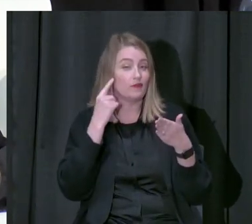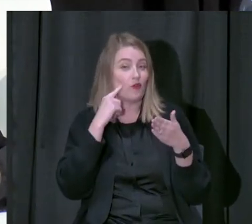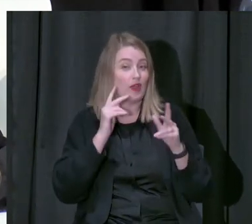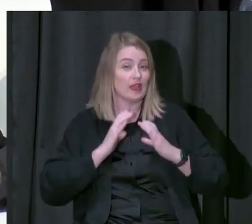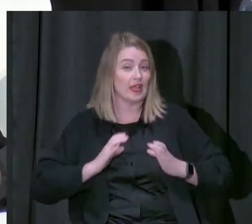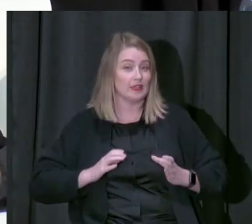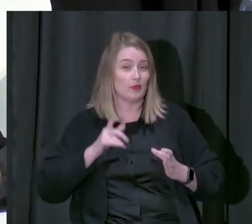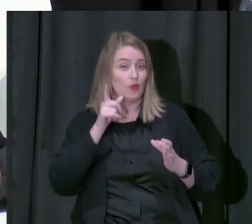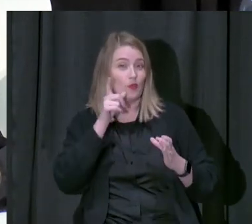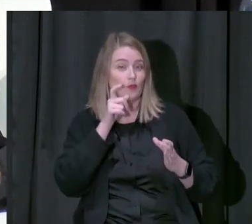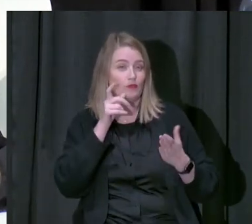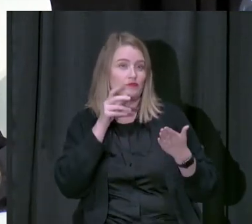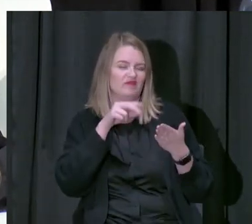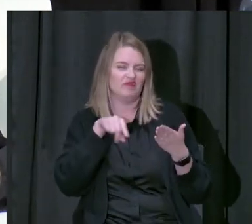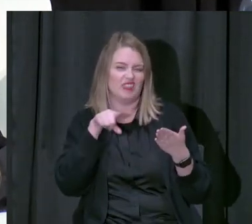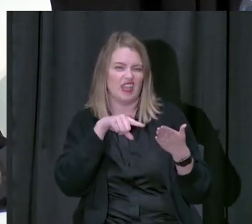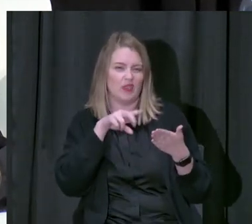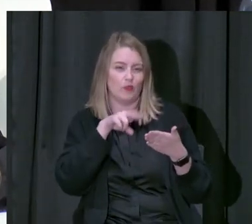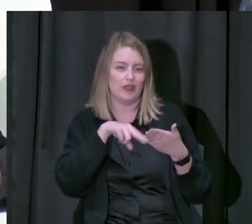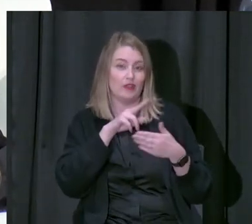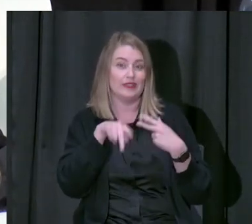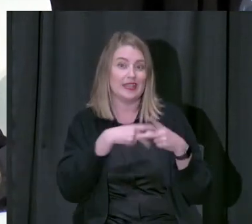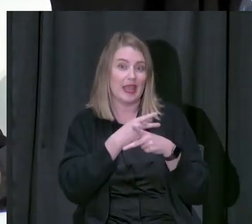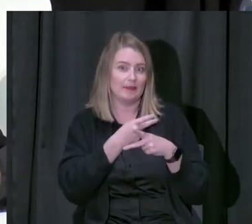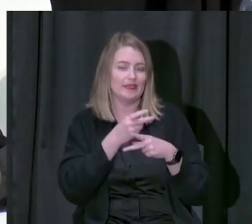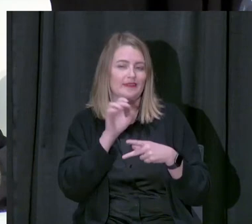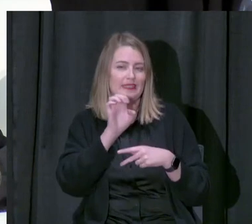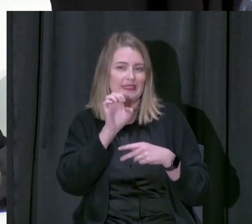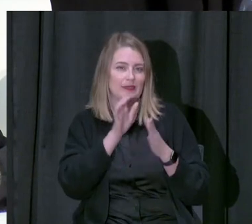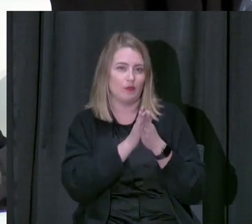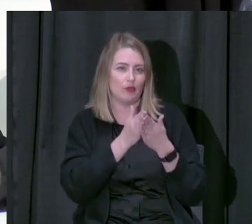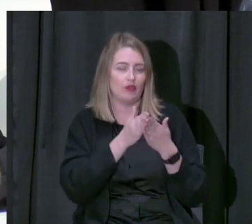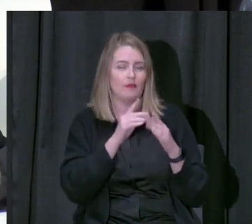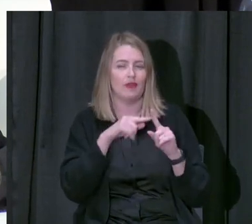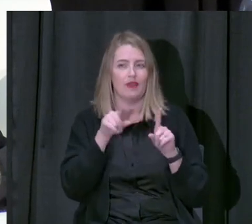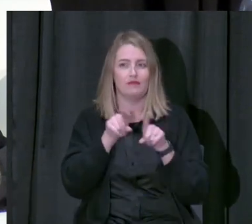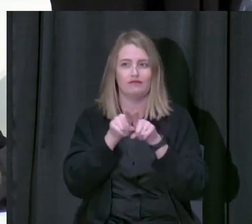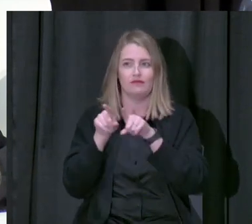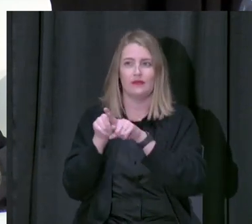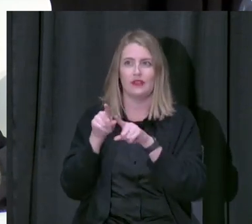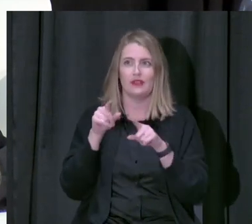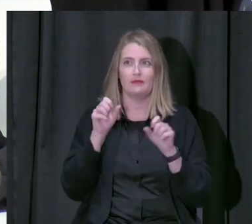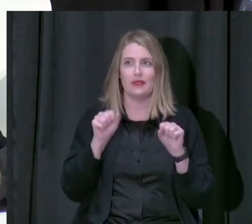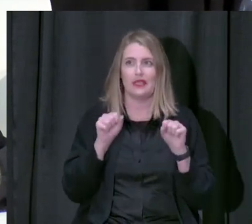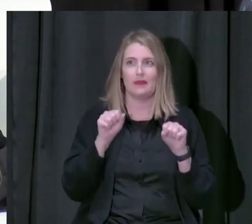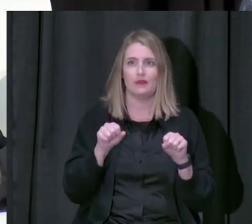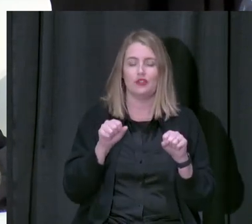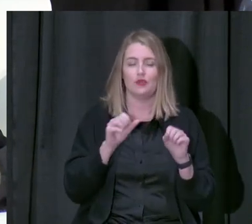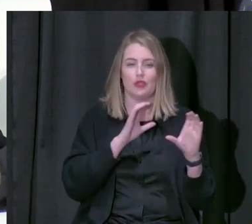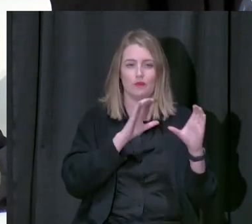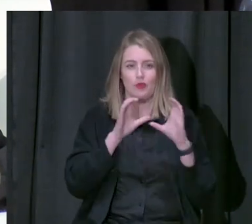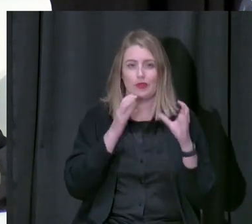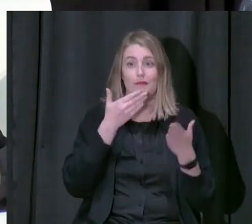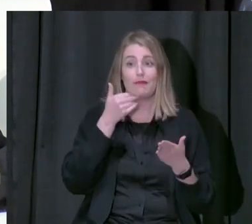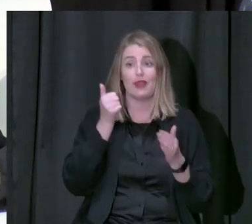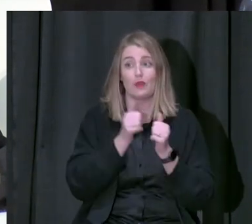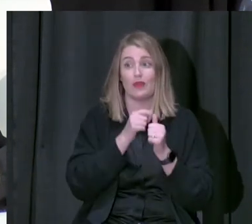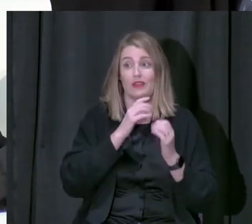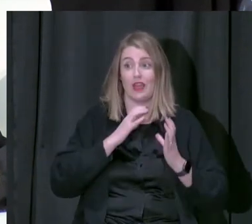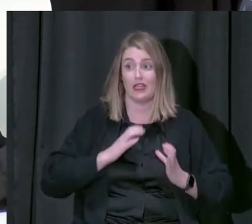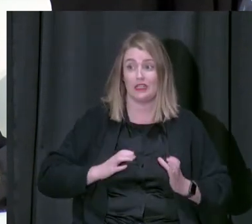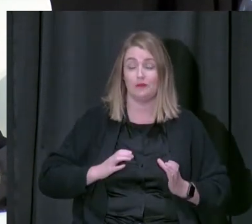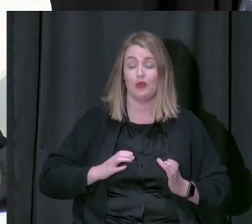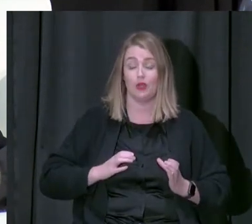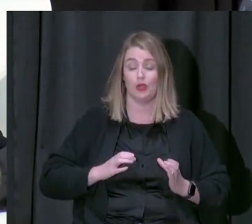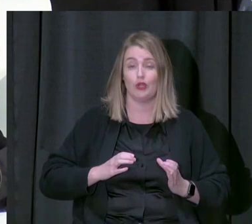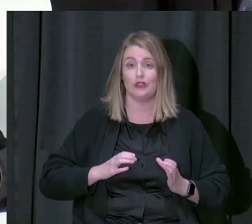are reading those types of ebooks, and also being able to communicate better with customers